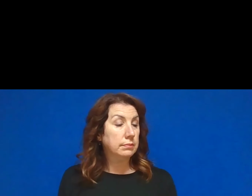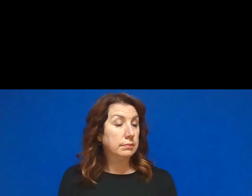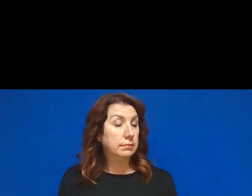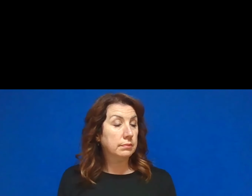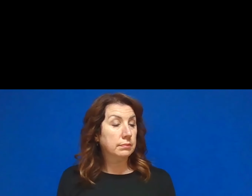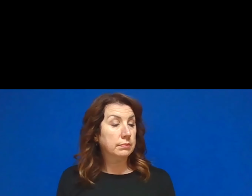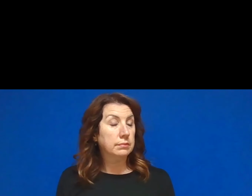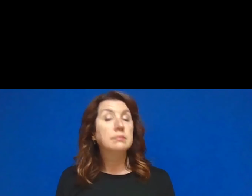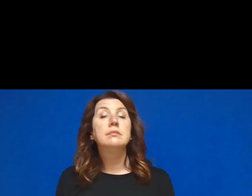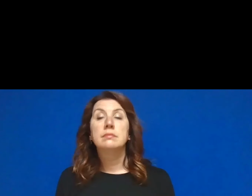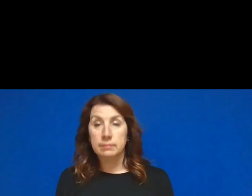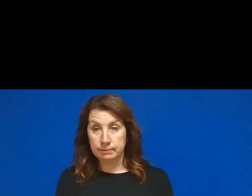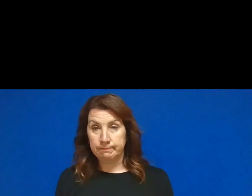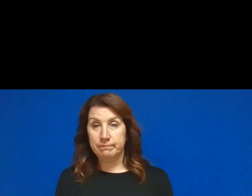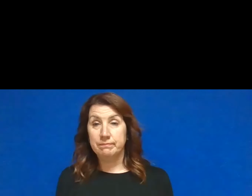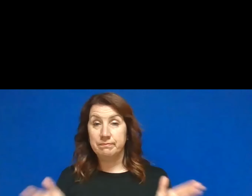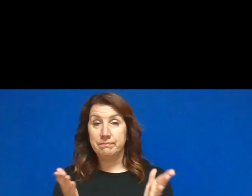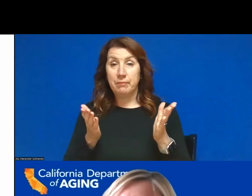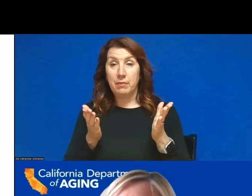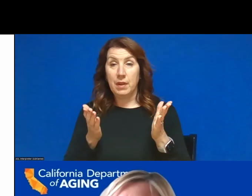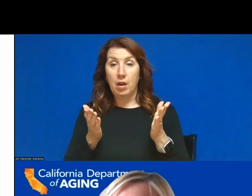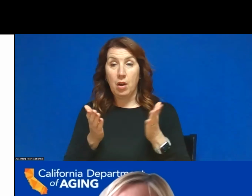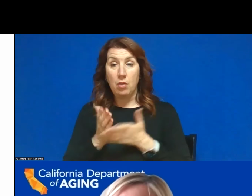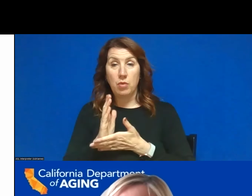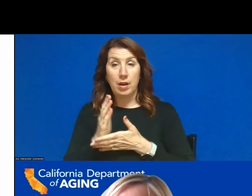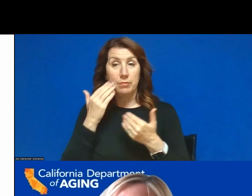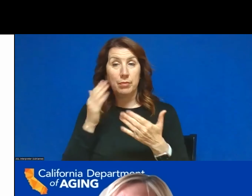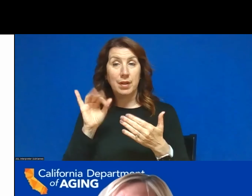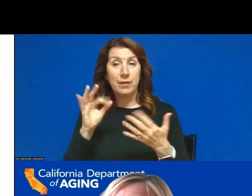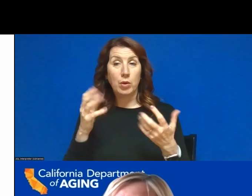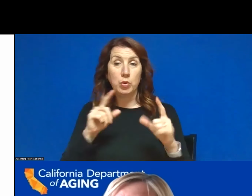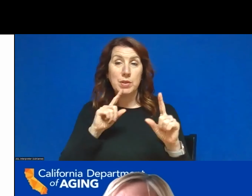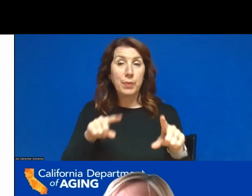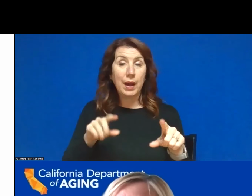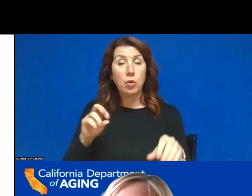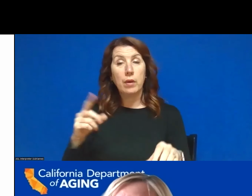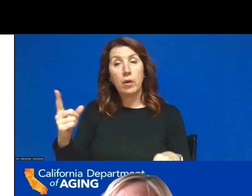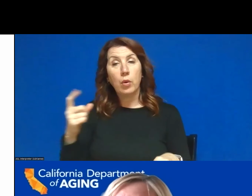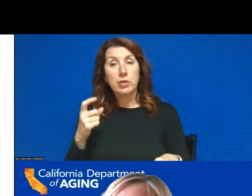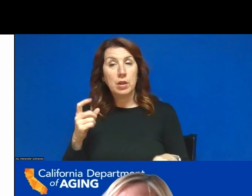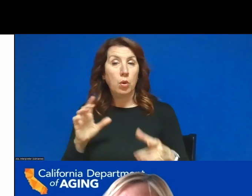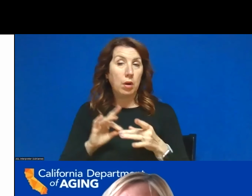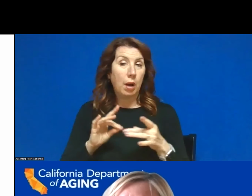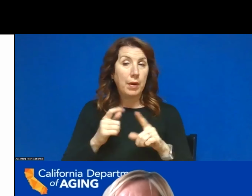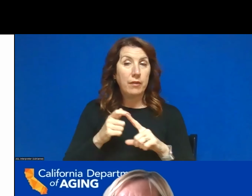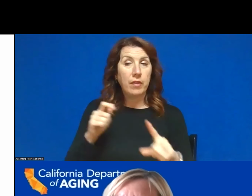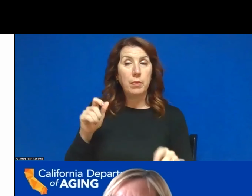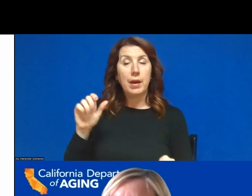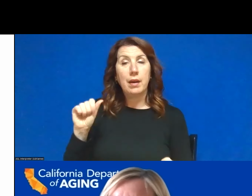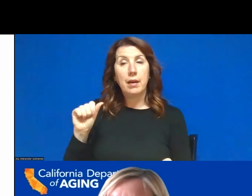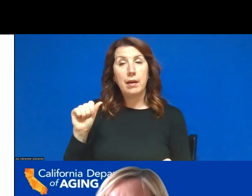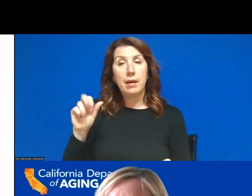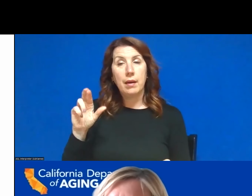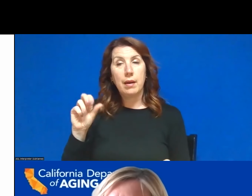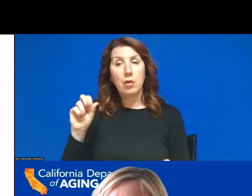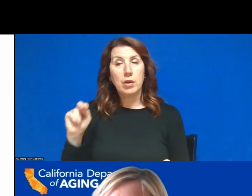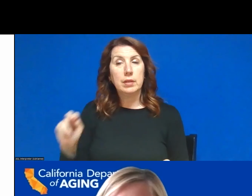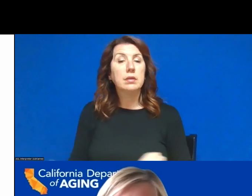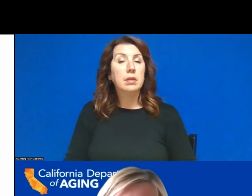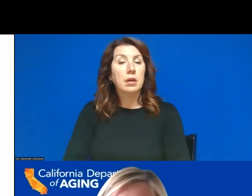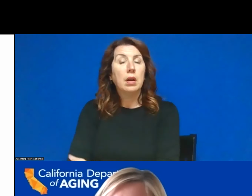All right. Corinne, I don't know if you wanted to respond to that, or we have a question or comment from Erin Carruthers.